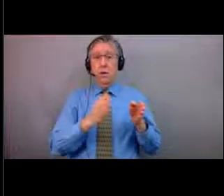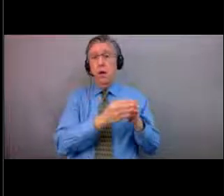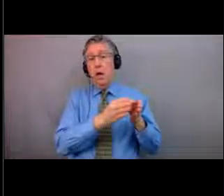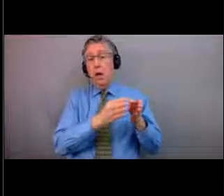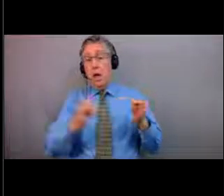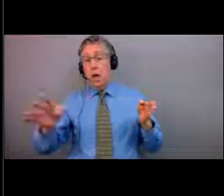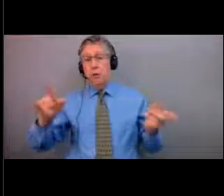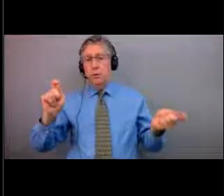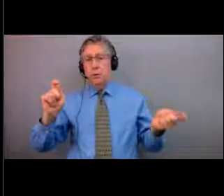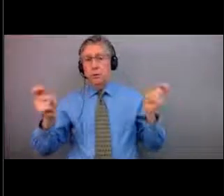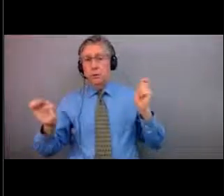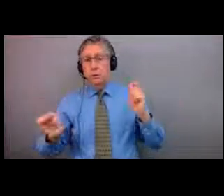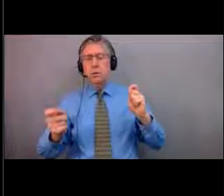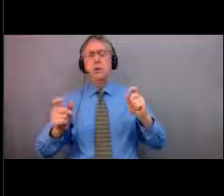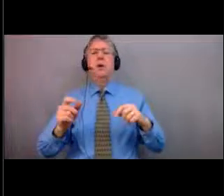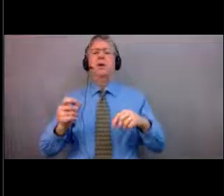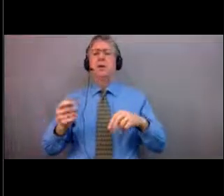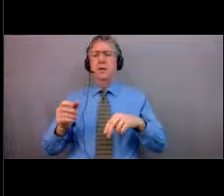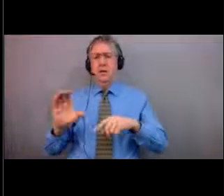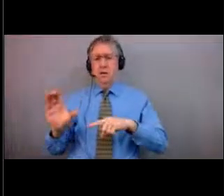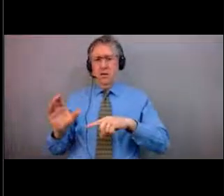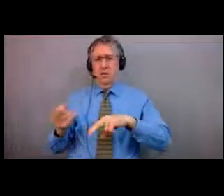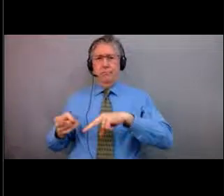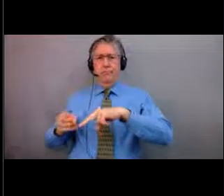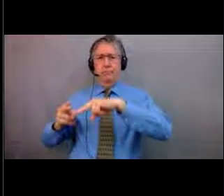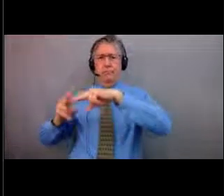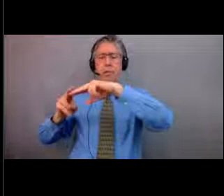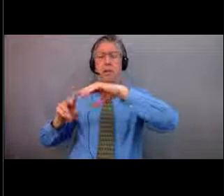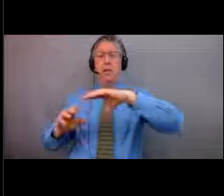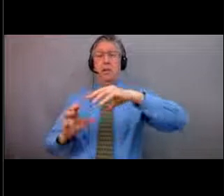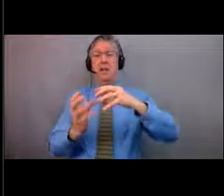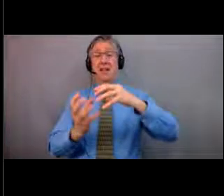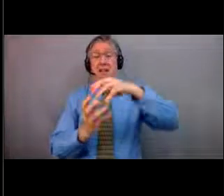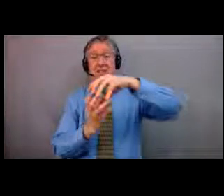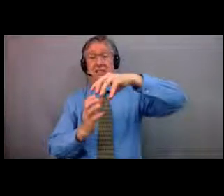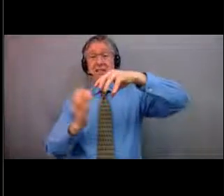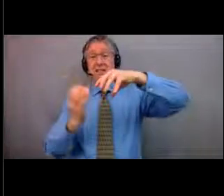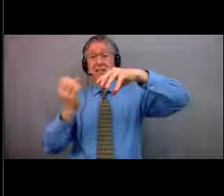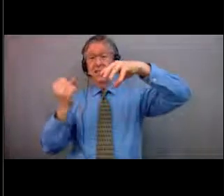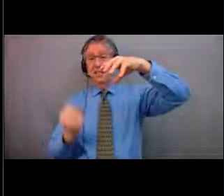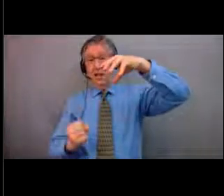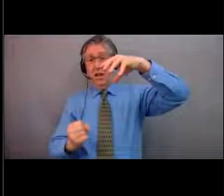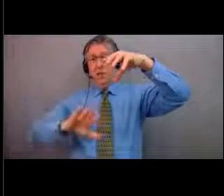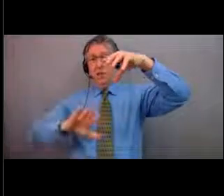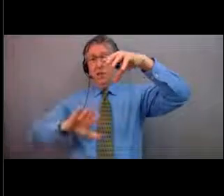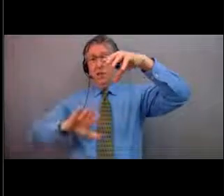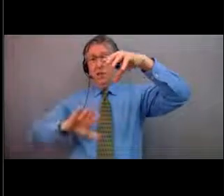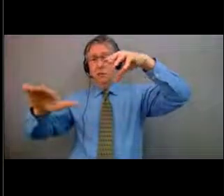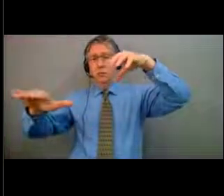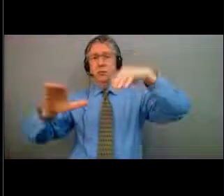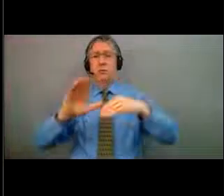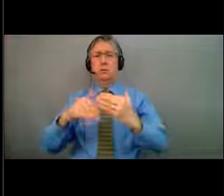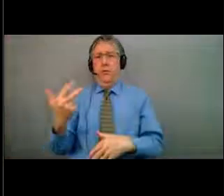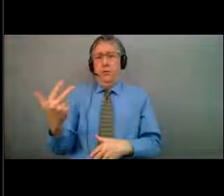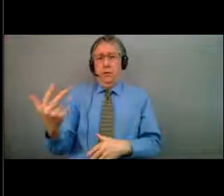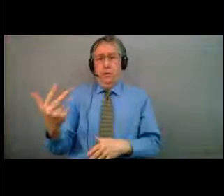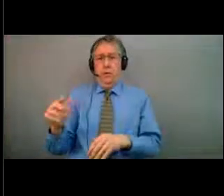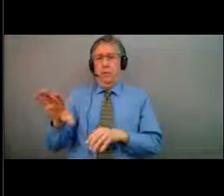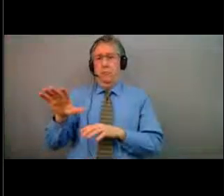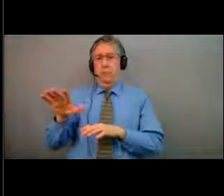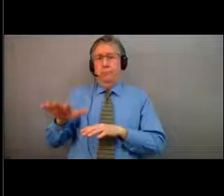the Southern Ocean thermocline in all three basins, and moderate increases also in the